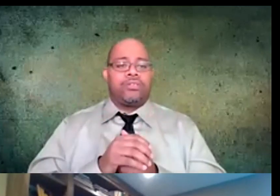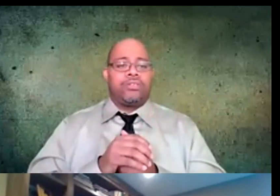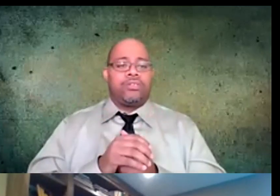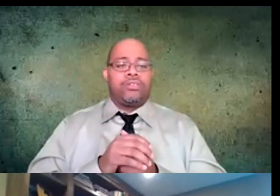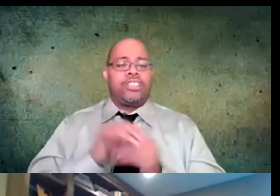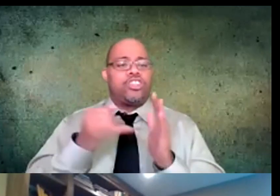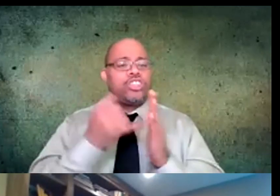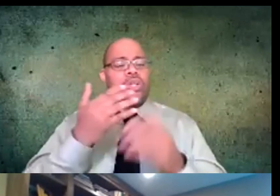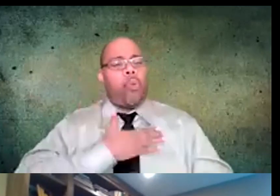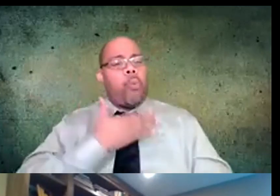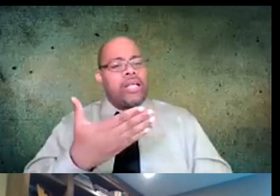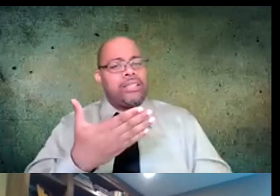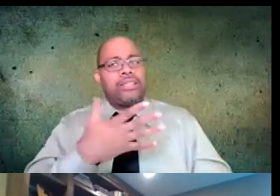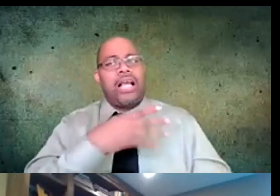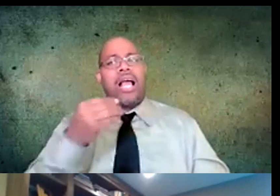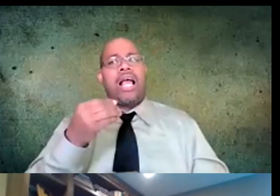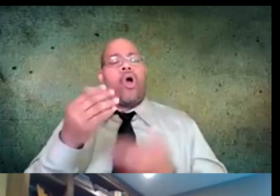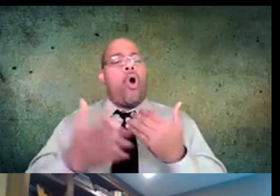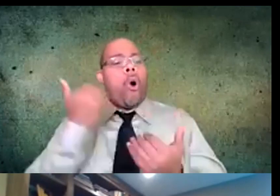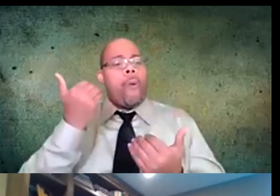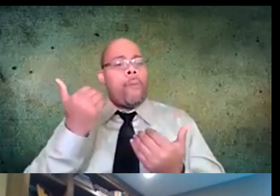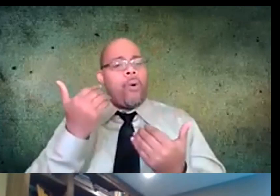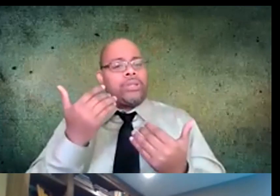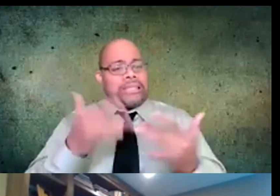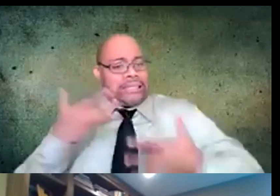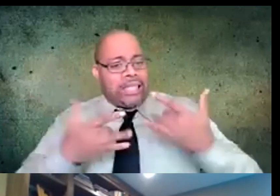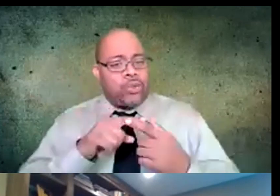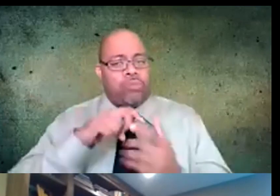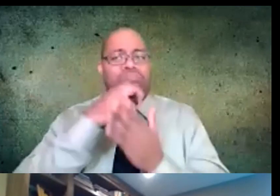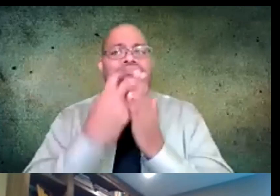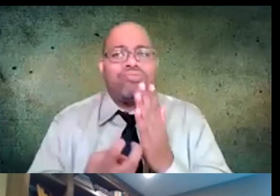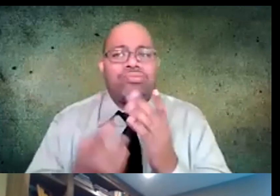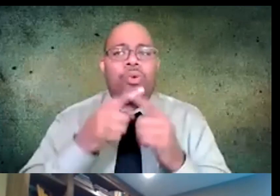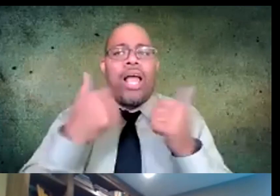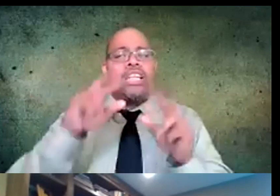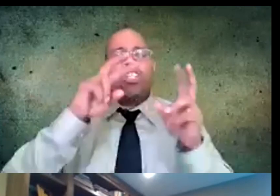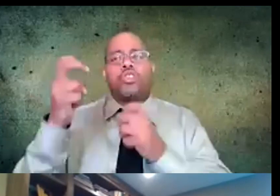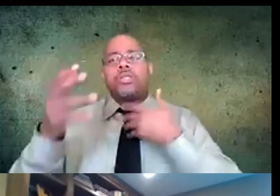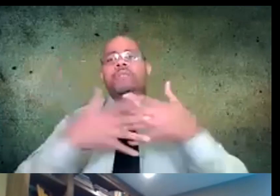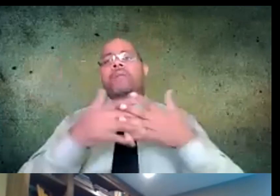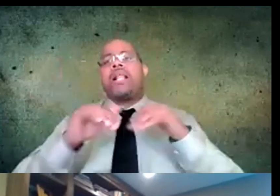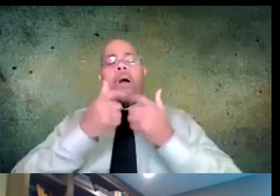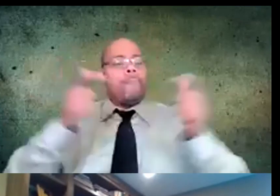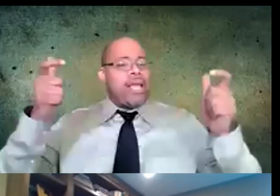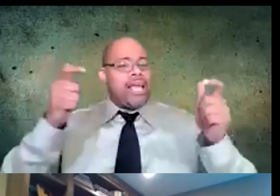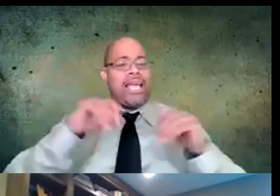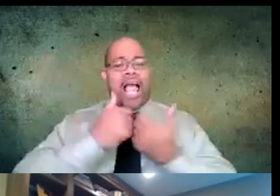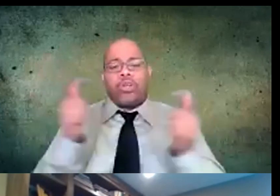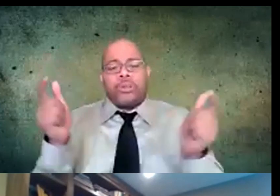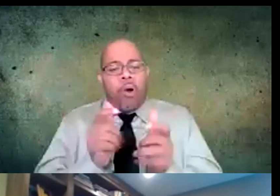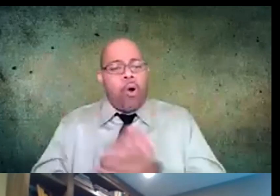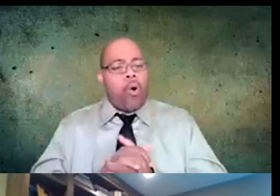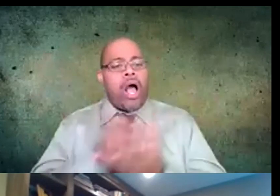just the willingness and almost an eagerness to lean into any issue, no matter how big or how small.